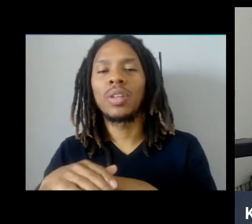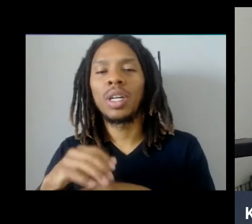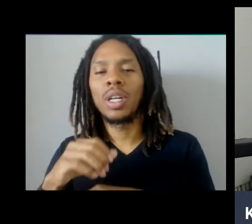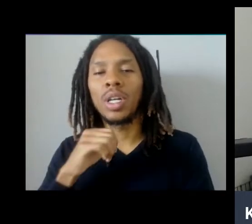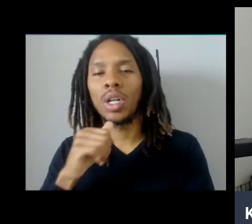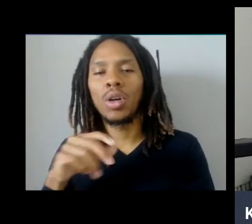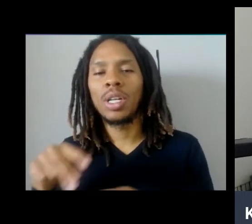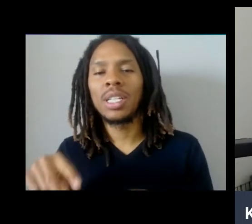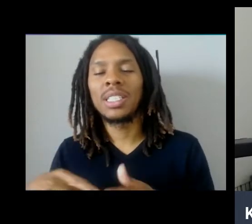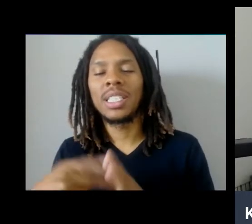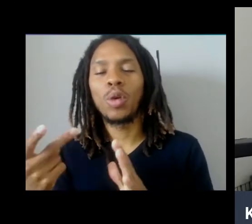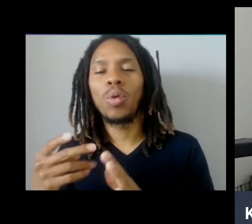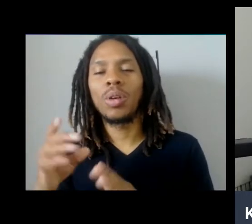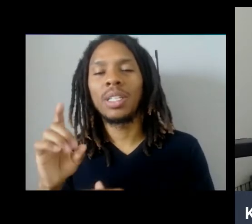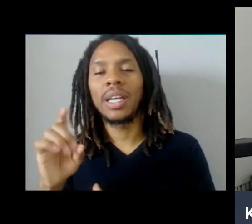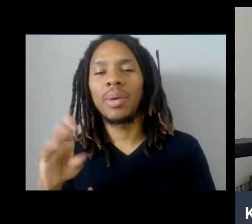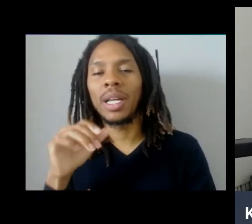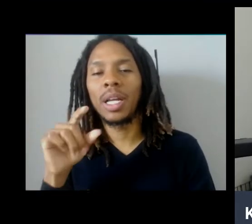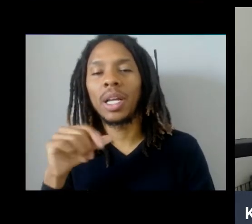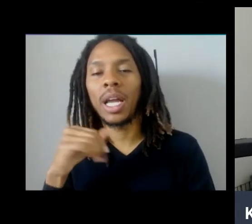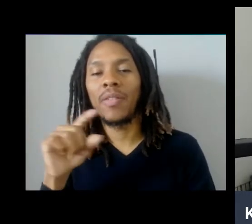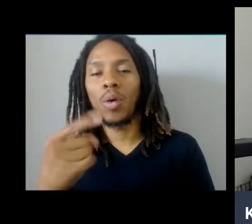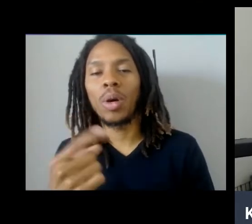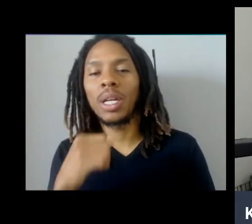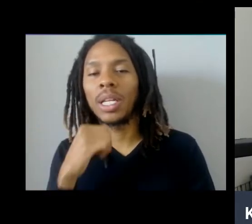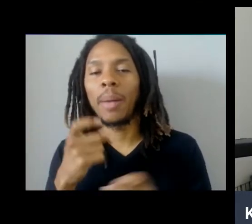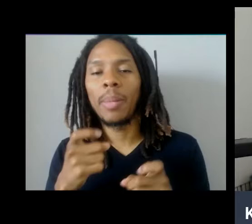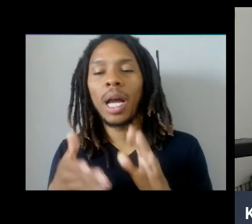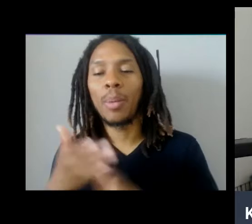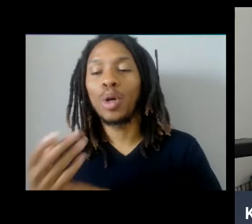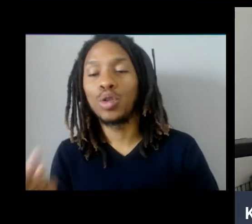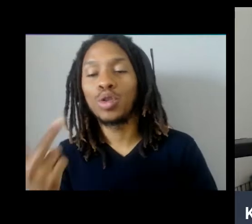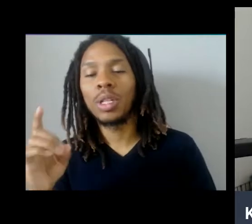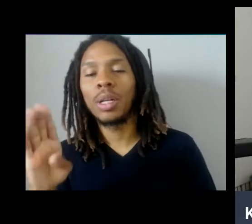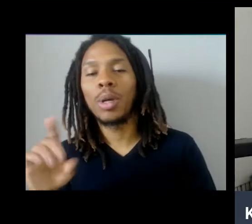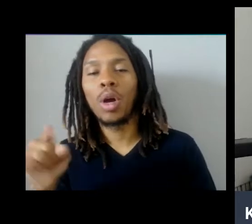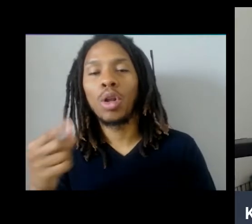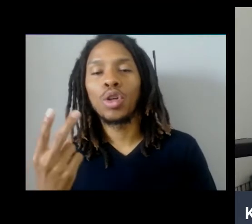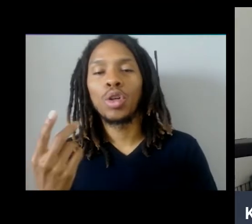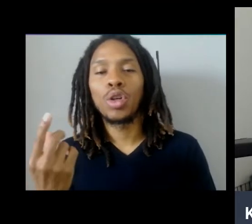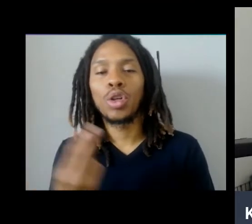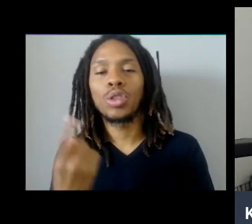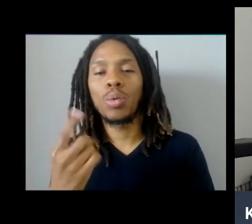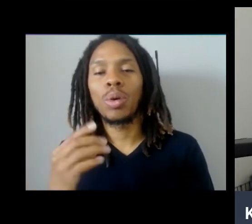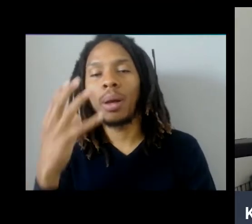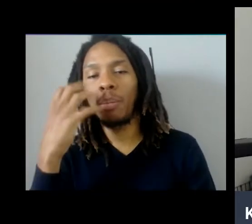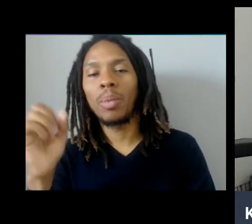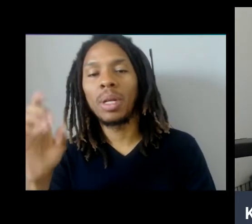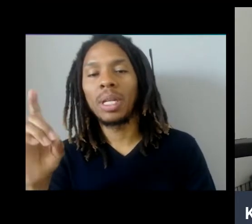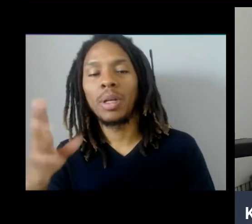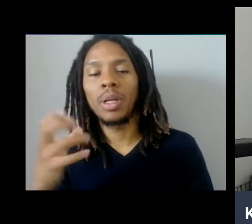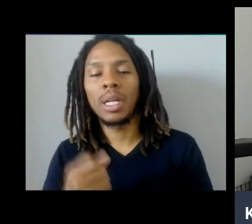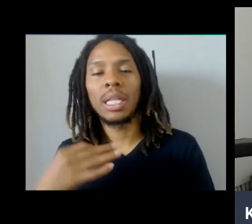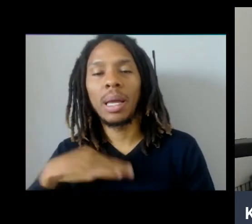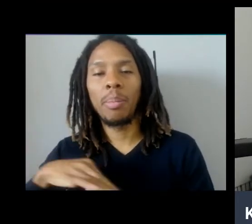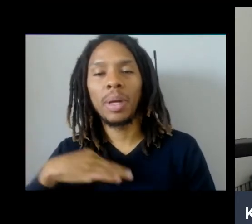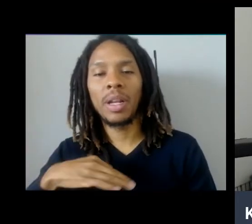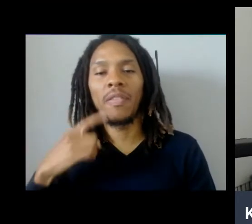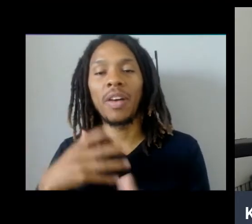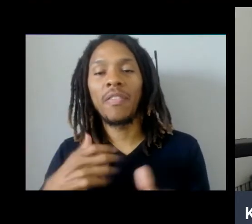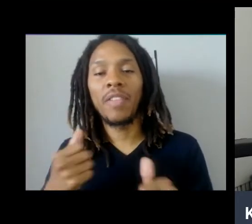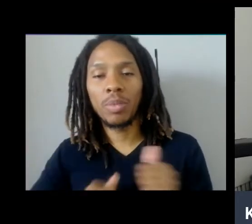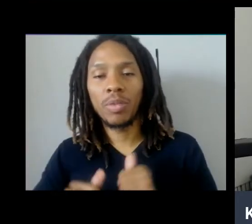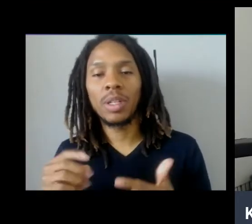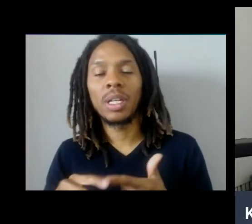just one database. You're not managing and operating two databases. You're using just one, MemoryDB, and you're getting the benefits of fast performance and